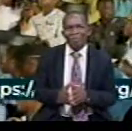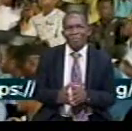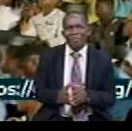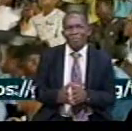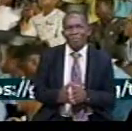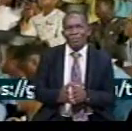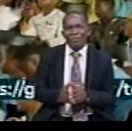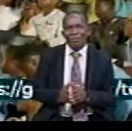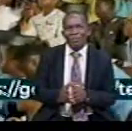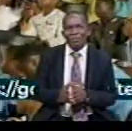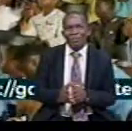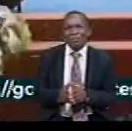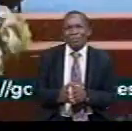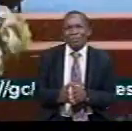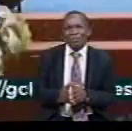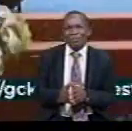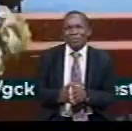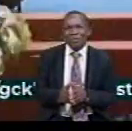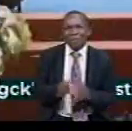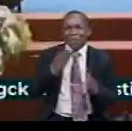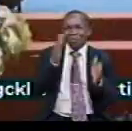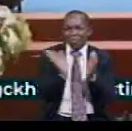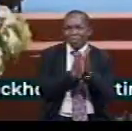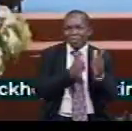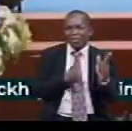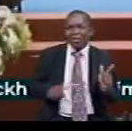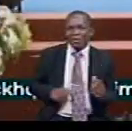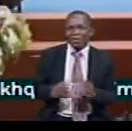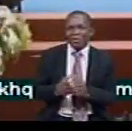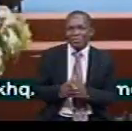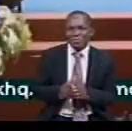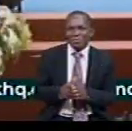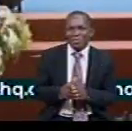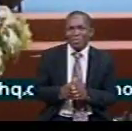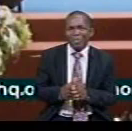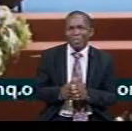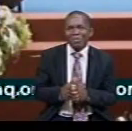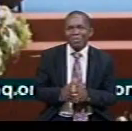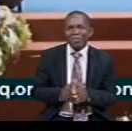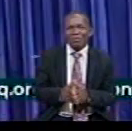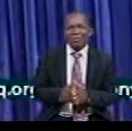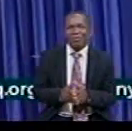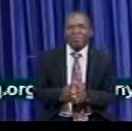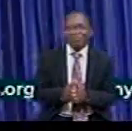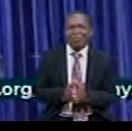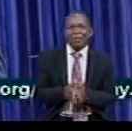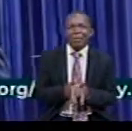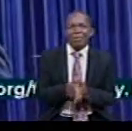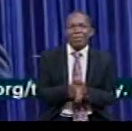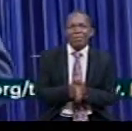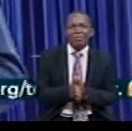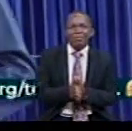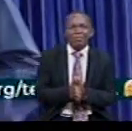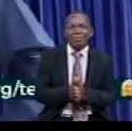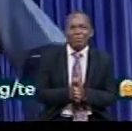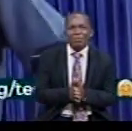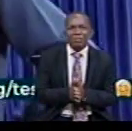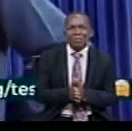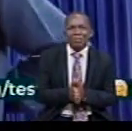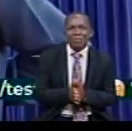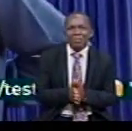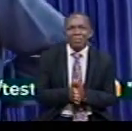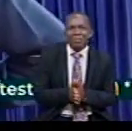Praise the Lord. Yen ya ba mano or enkra or ya sofo na na